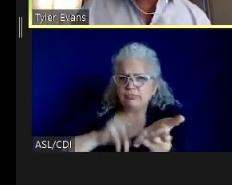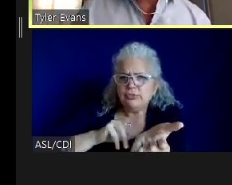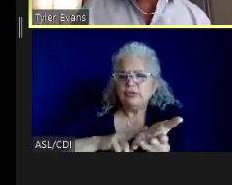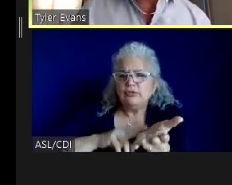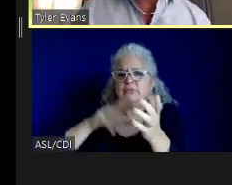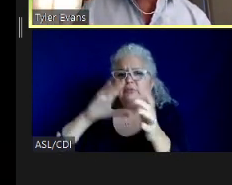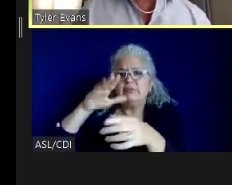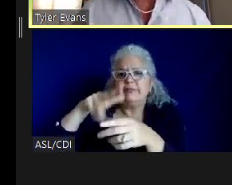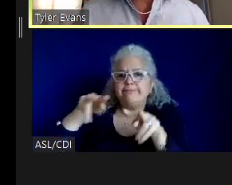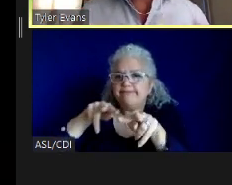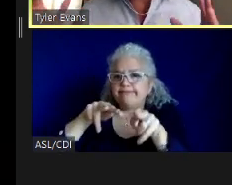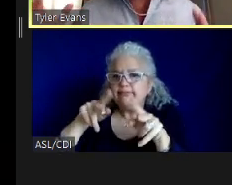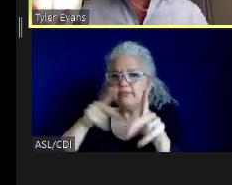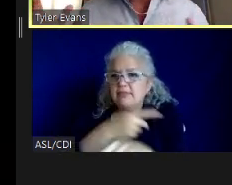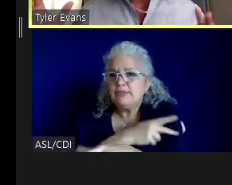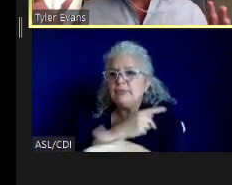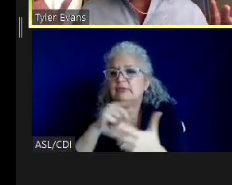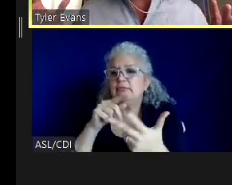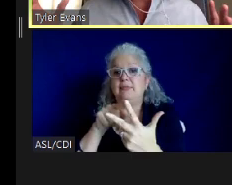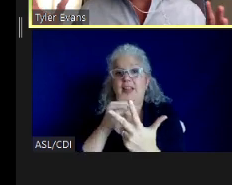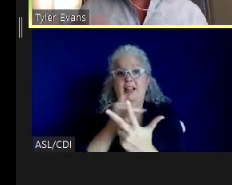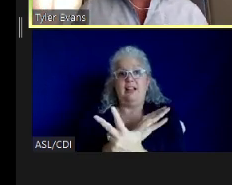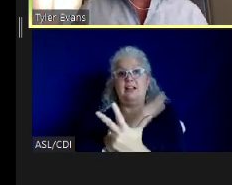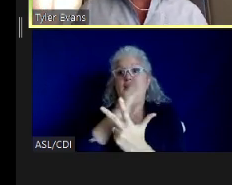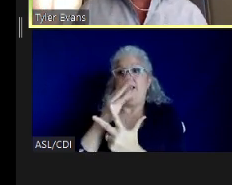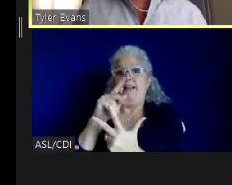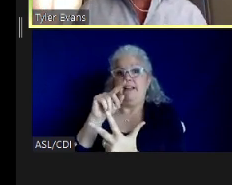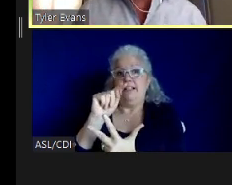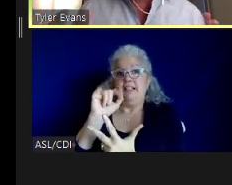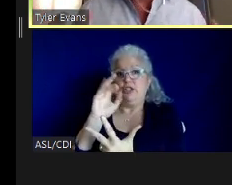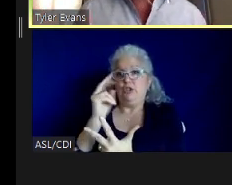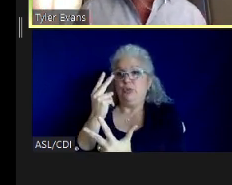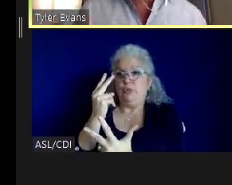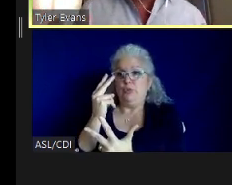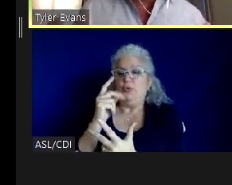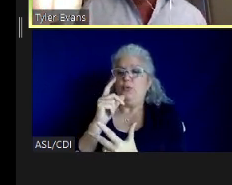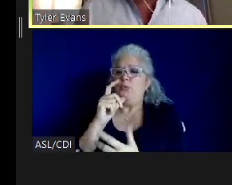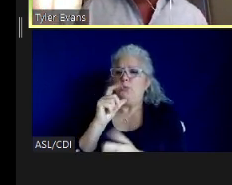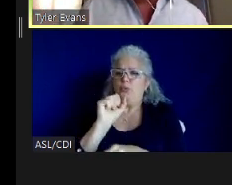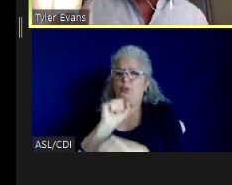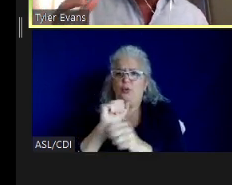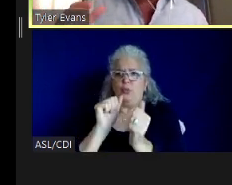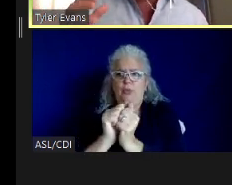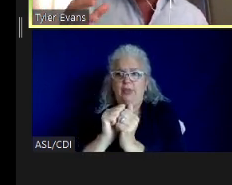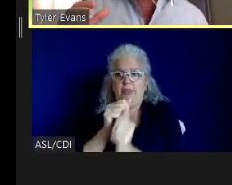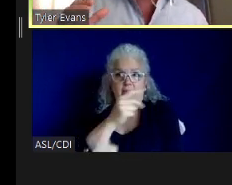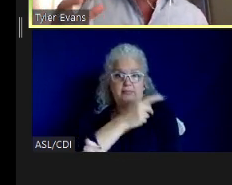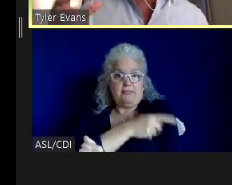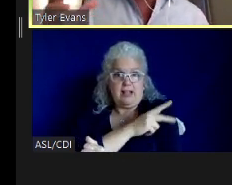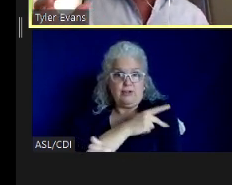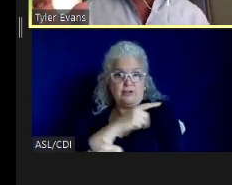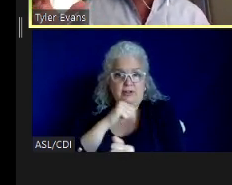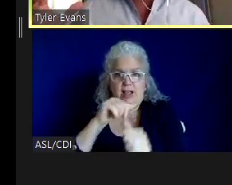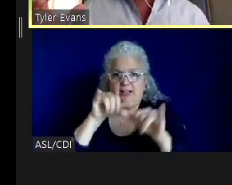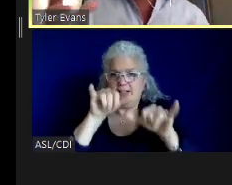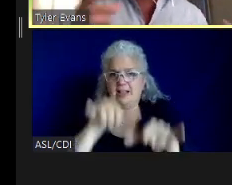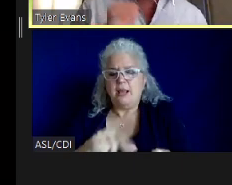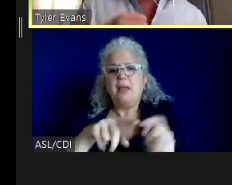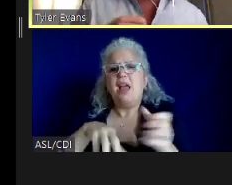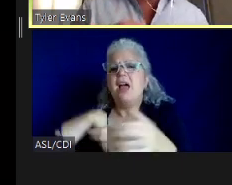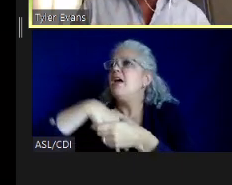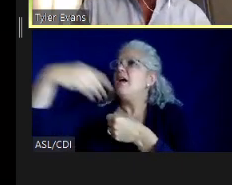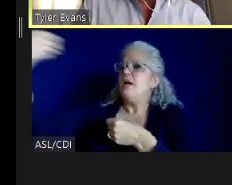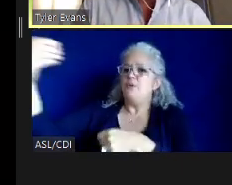it's outpatient healthcare workers. And, the reason why we want to get the healthcare workers is, really twofold. One, we want to make sure that these folks are not